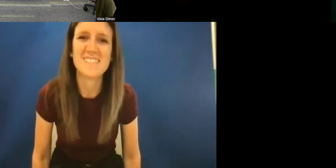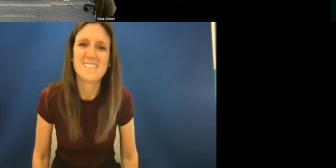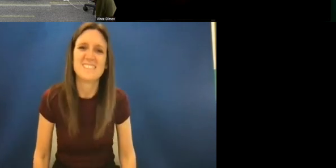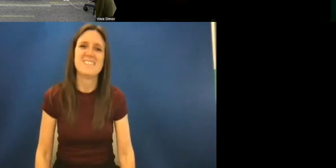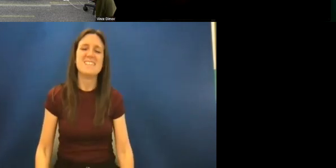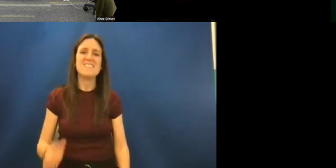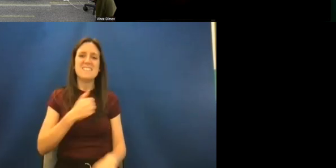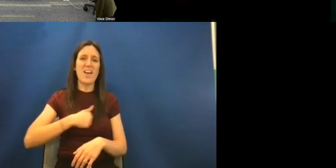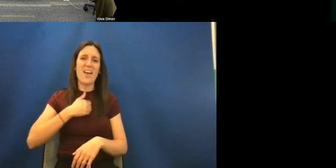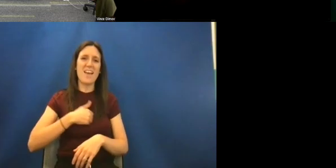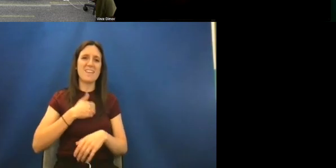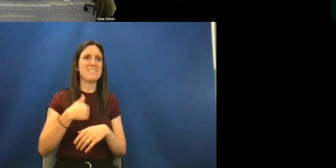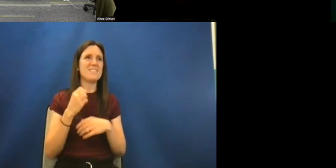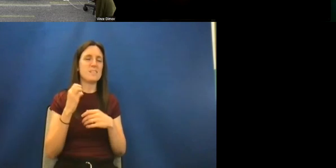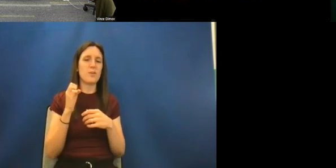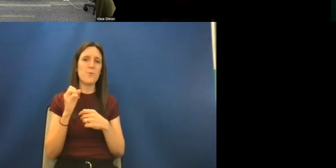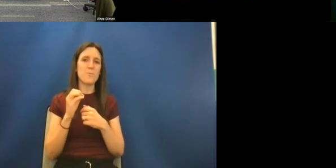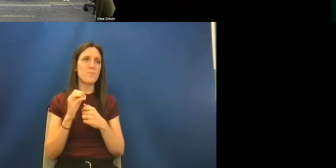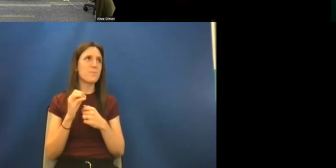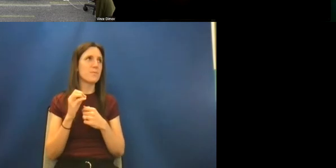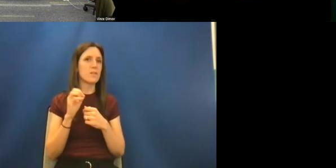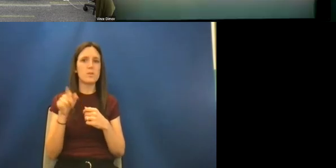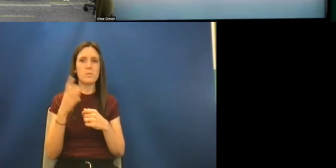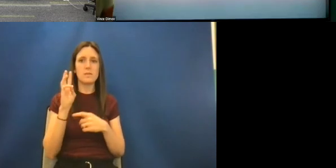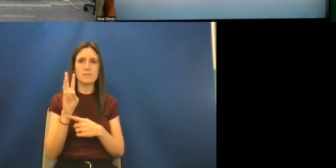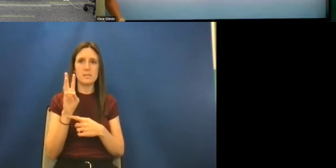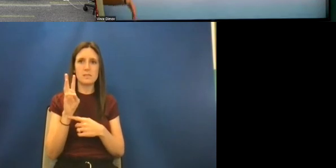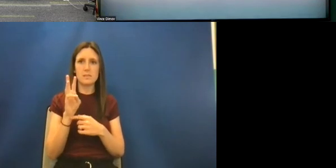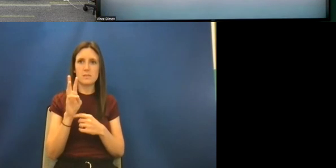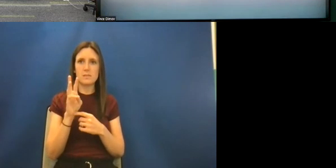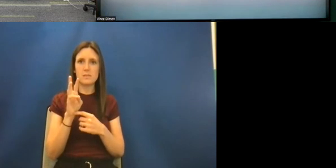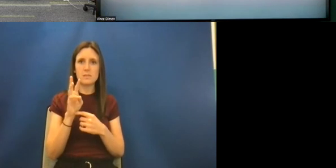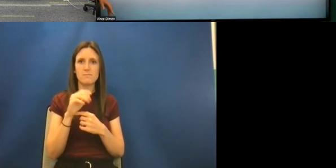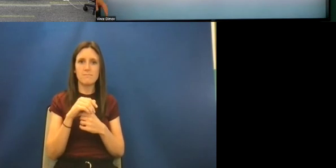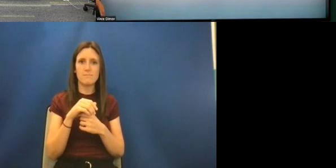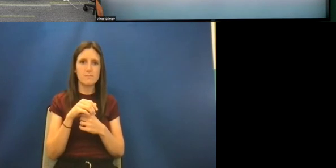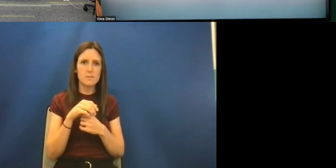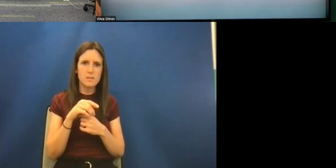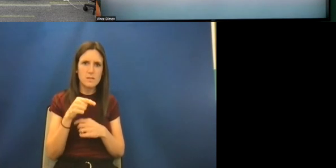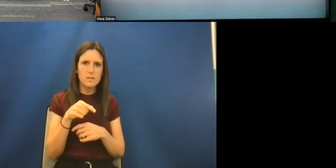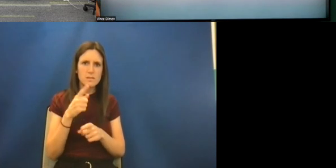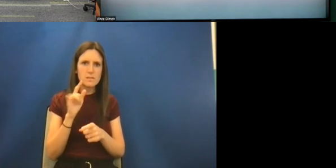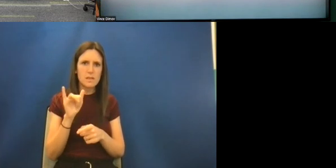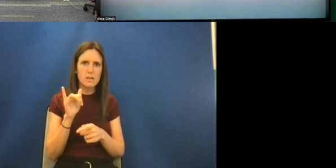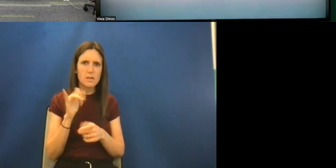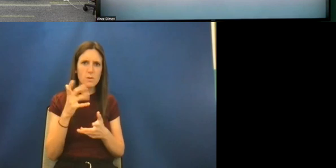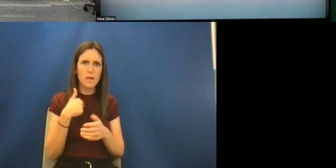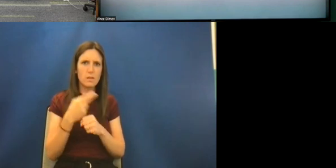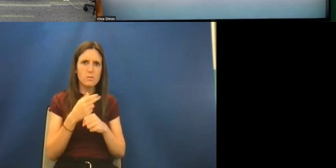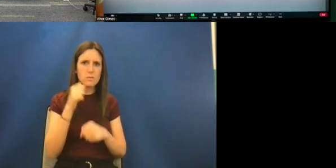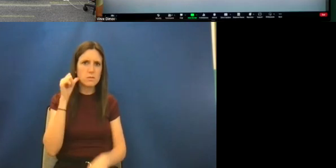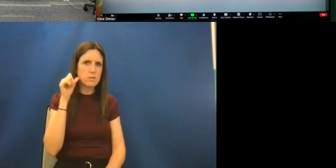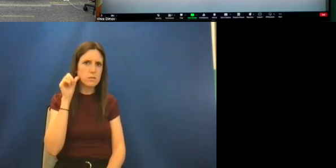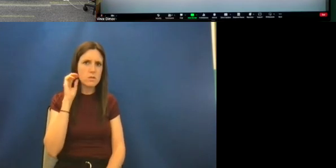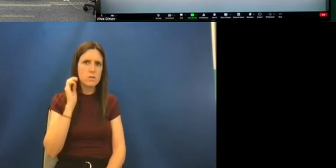sorry. Okay, so there's our like 6-person one. We got the all official. Is that the one I used last time too?